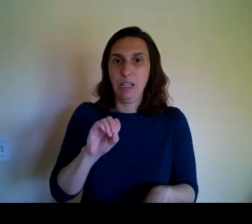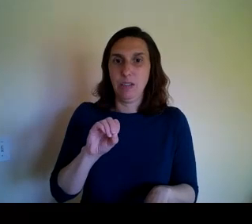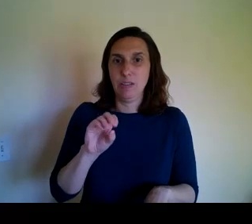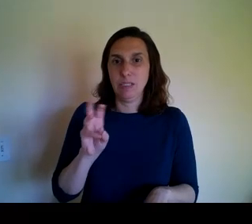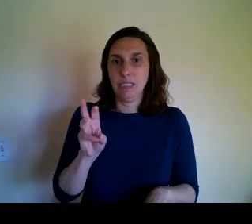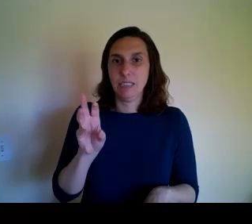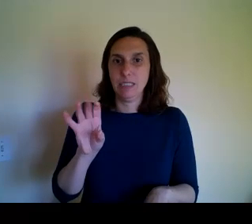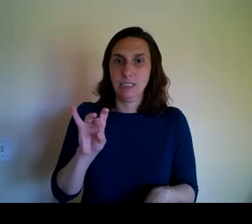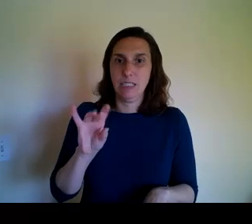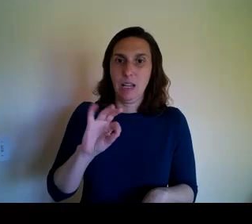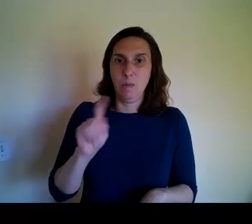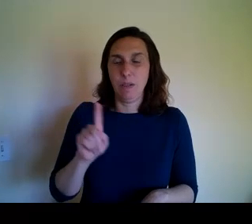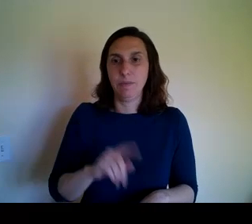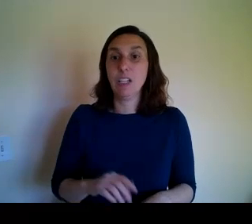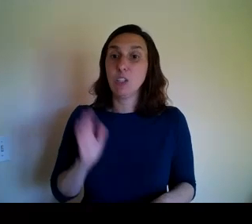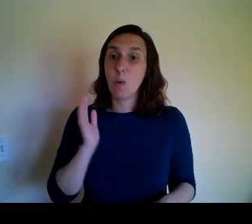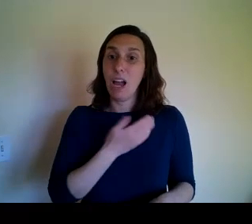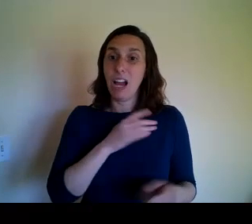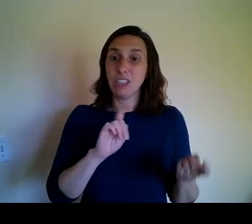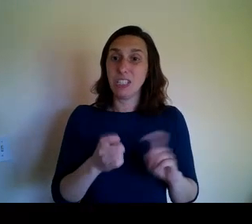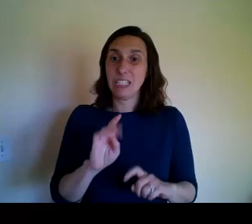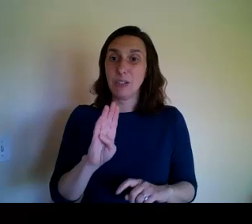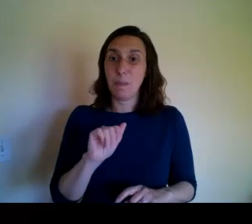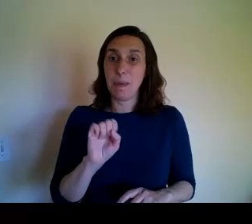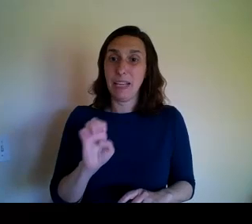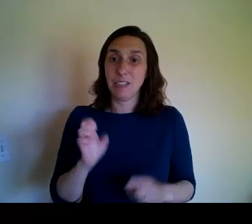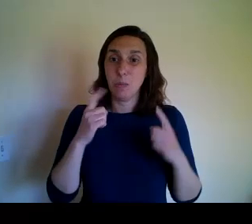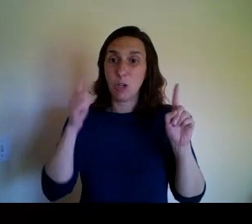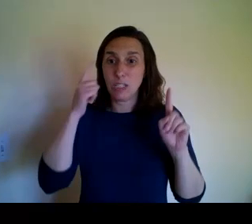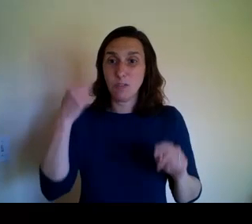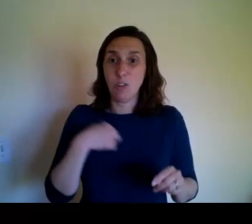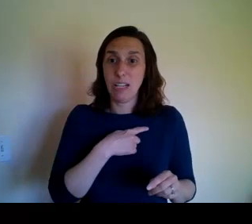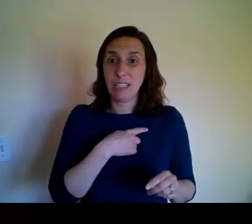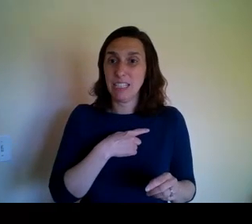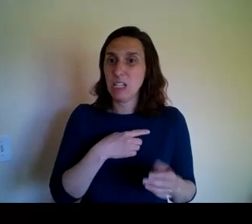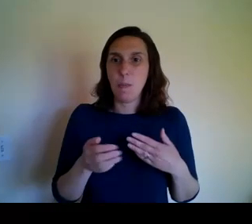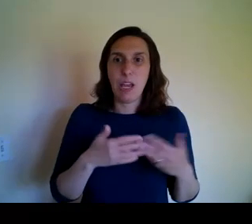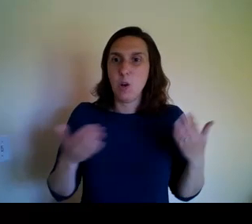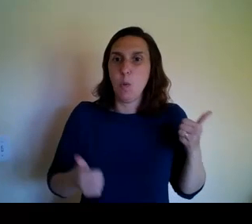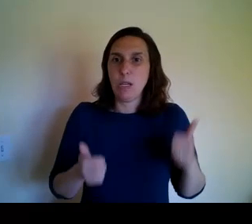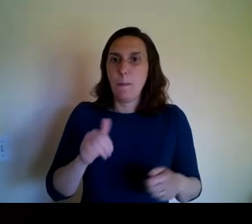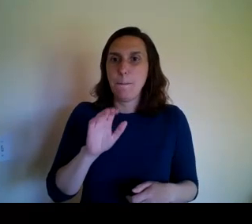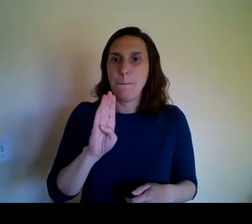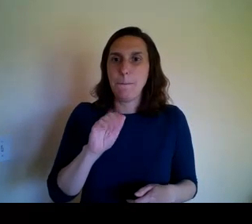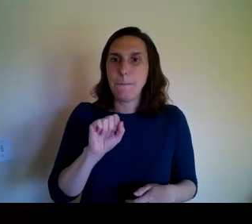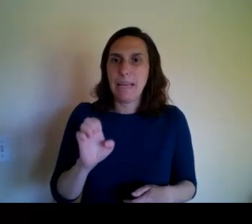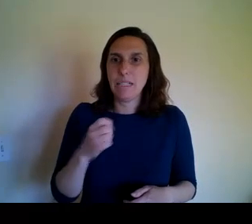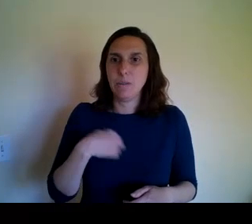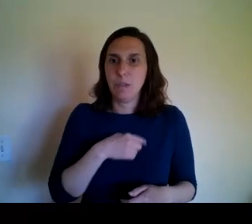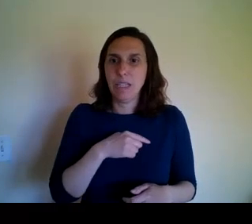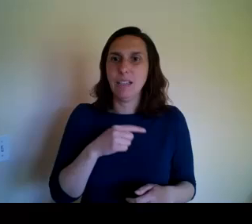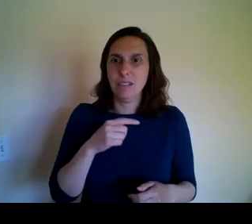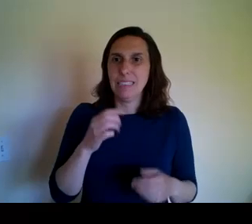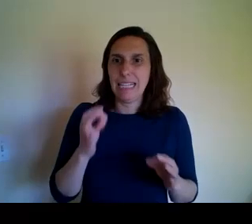3.906891. So our change of base formula works for us, and it works no matter what base we choose. You will find I run to